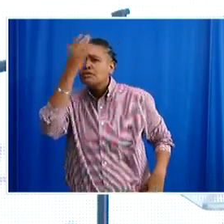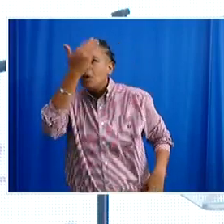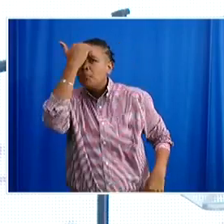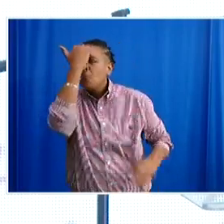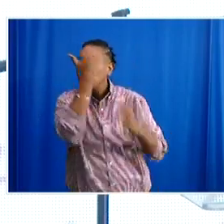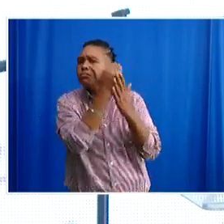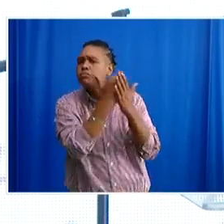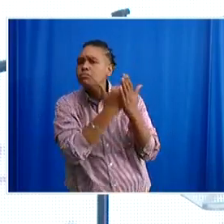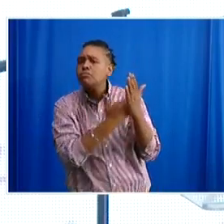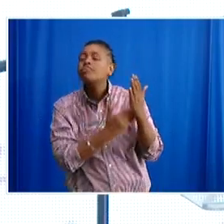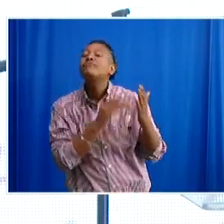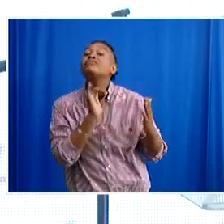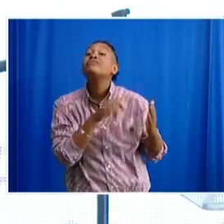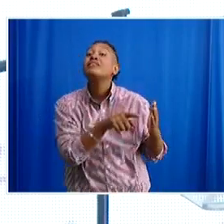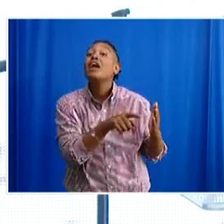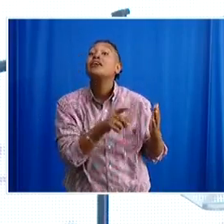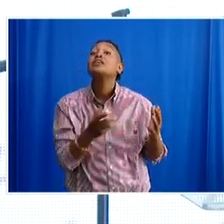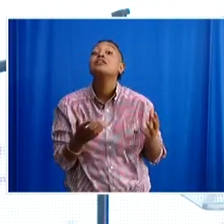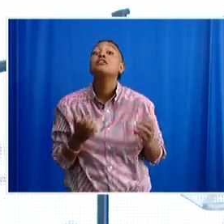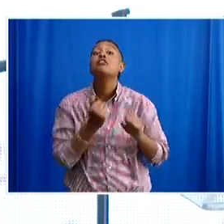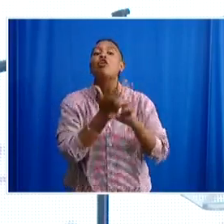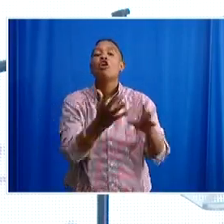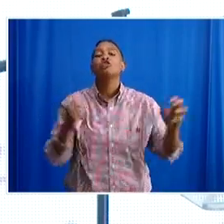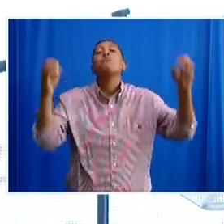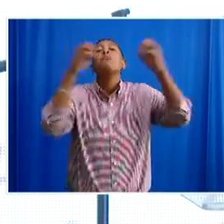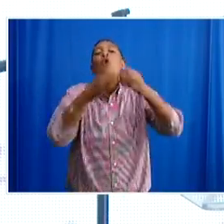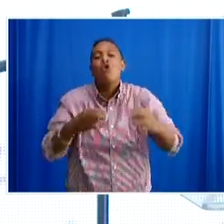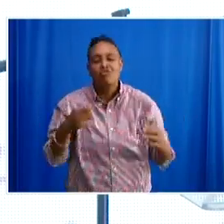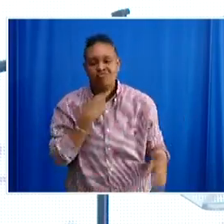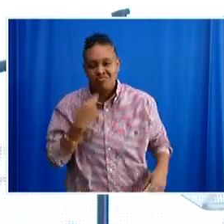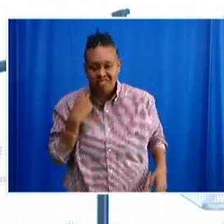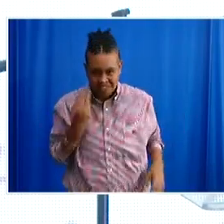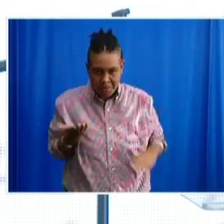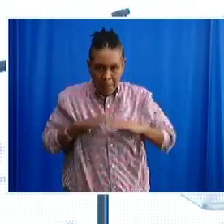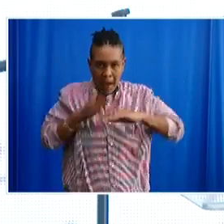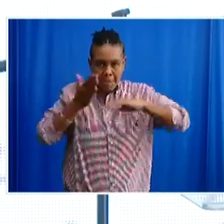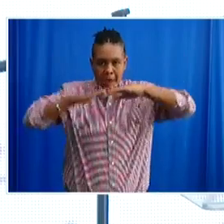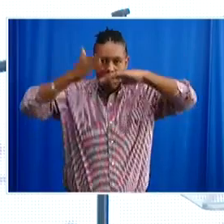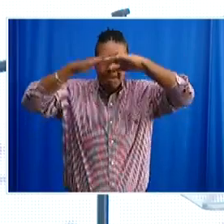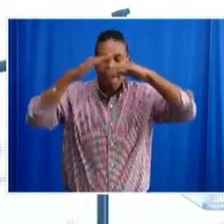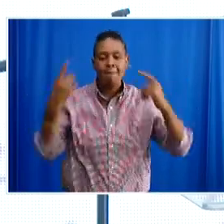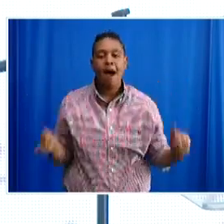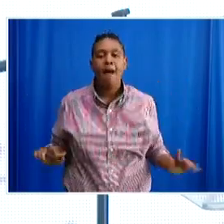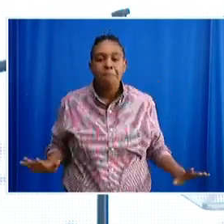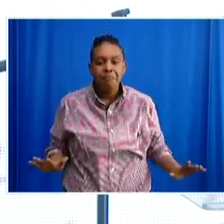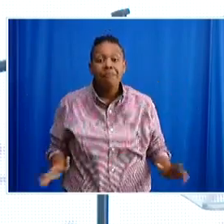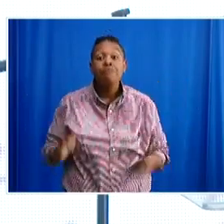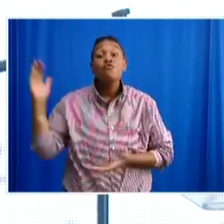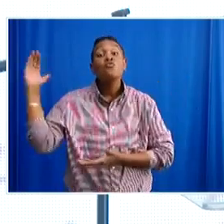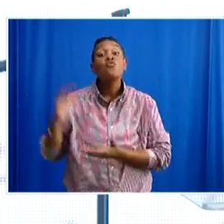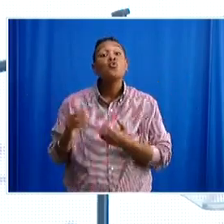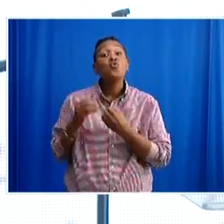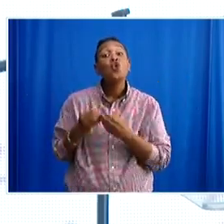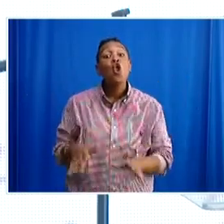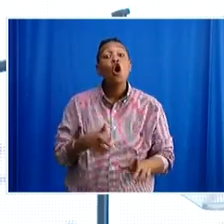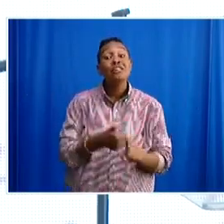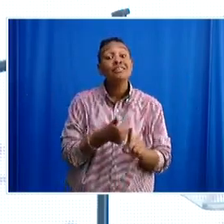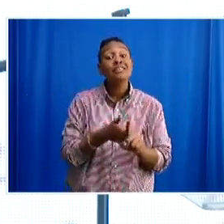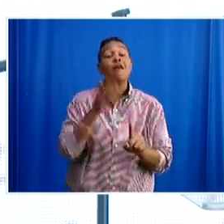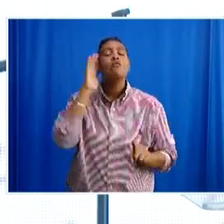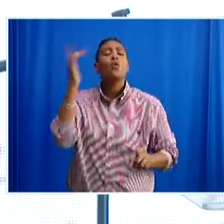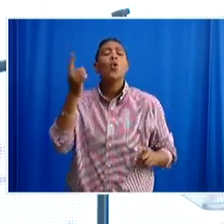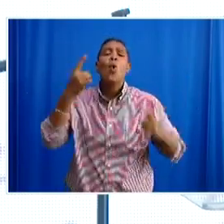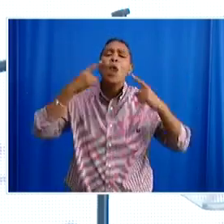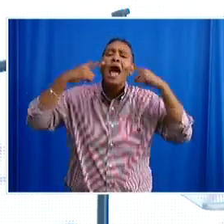that very growth increases risk. Reducing losses at this scale will only be achieved